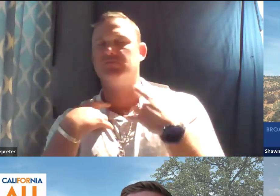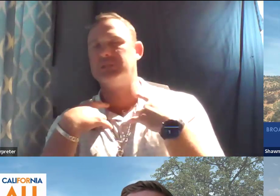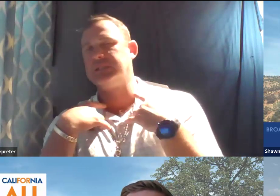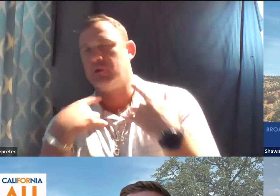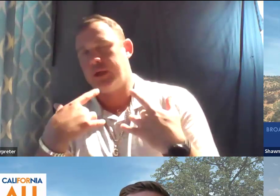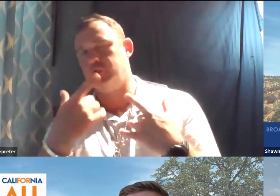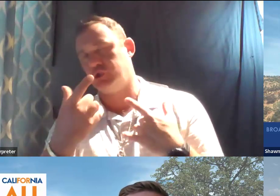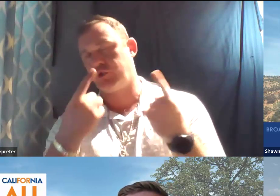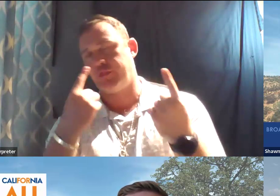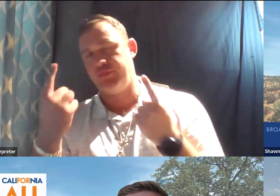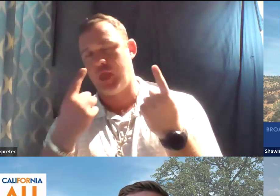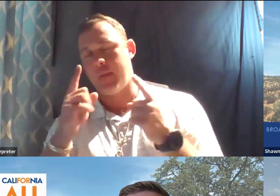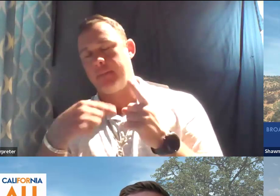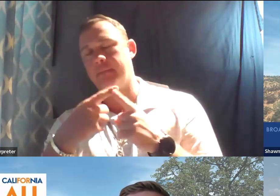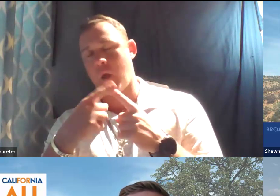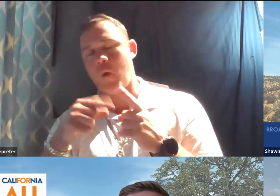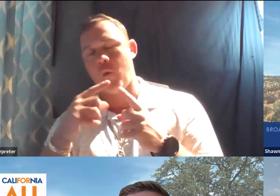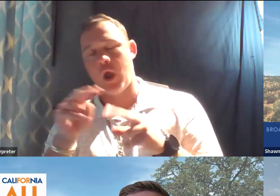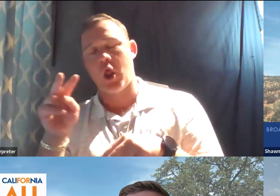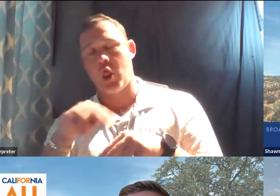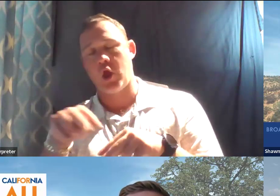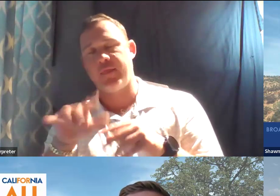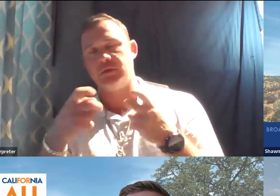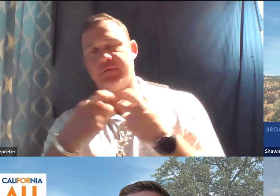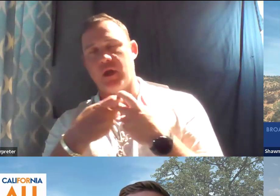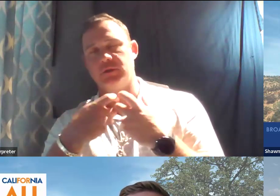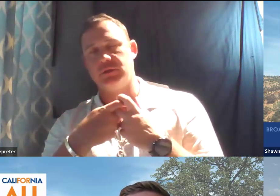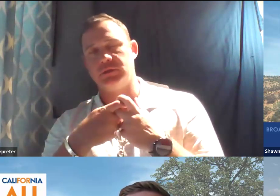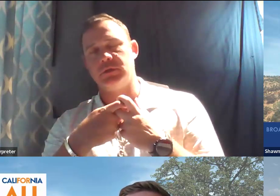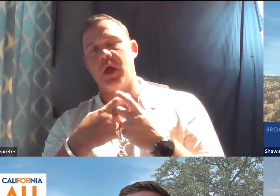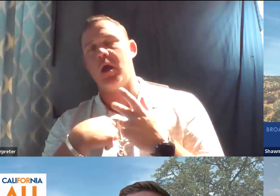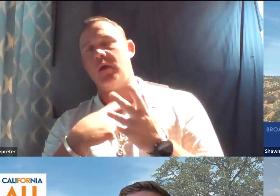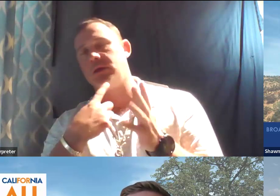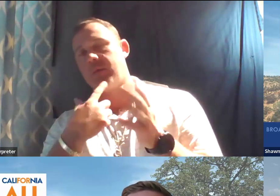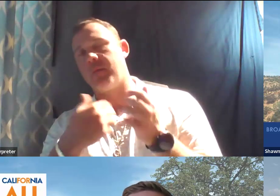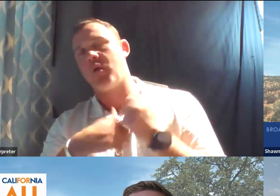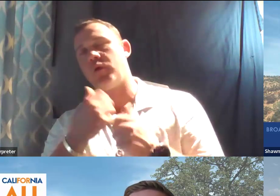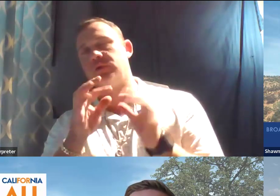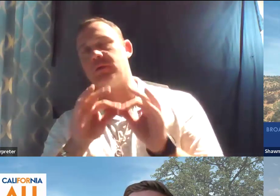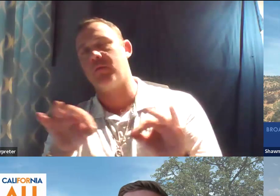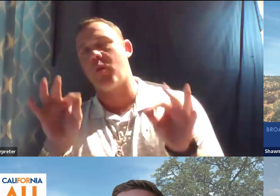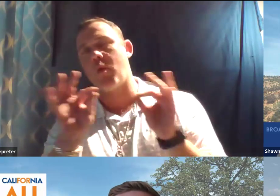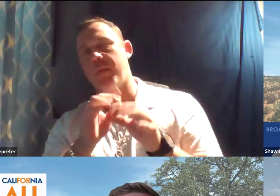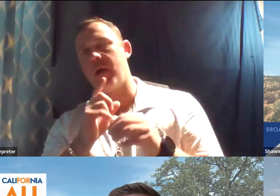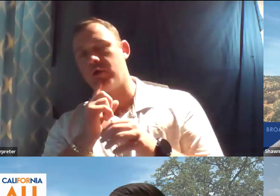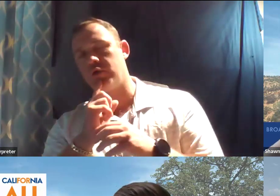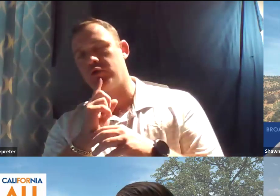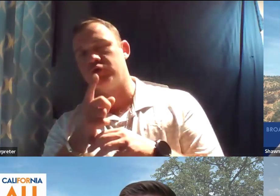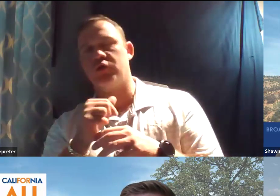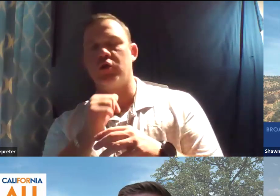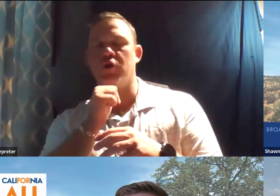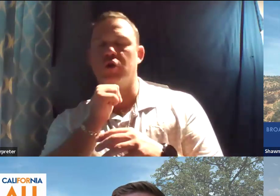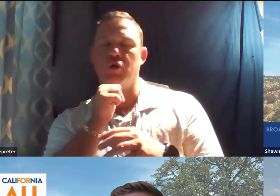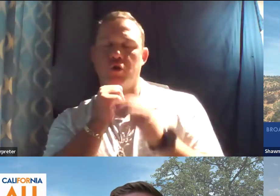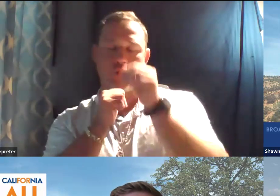take into consideration when you guys are looking at these devices. I would say the most important thing is making sure that we're not